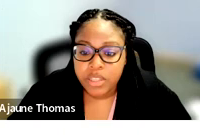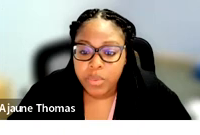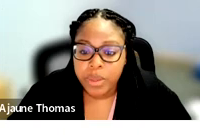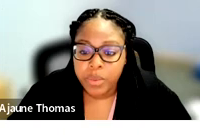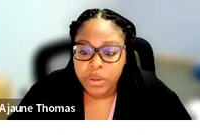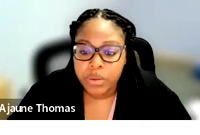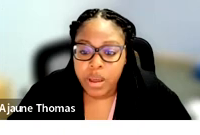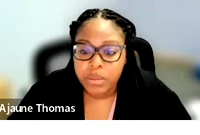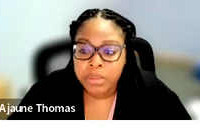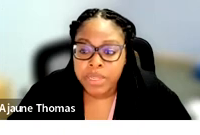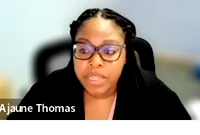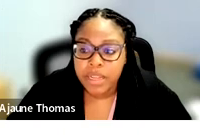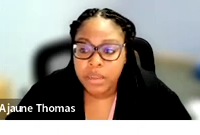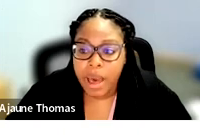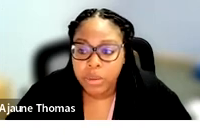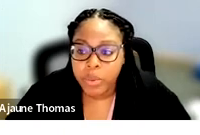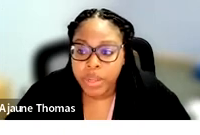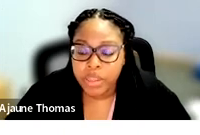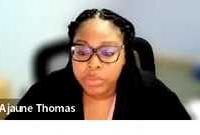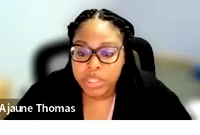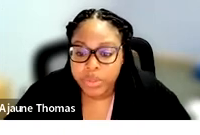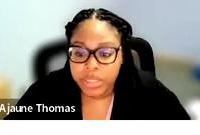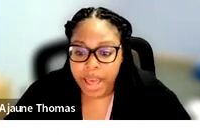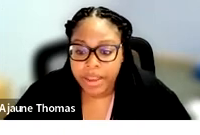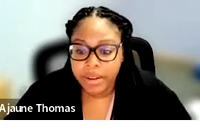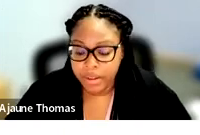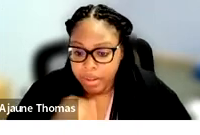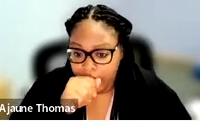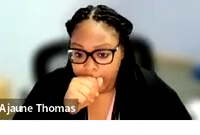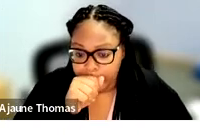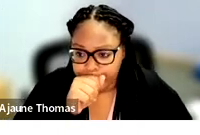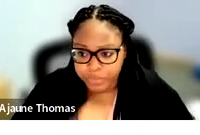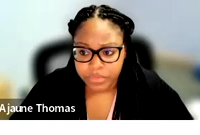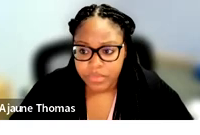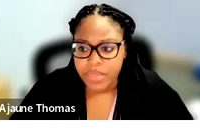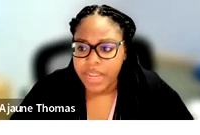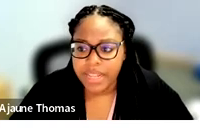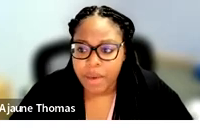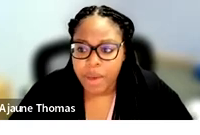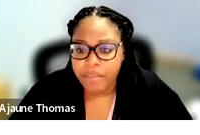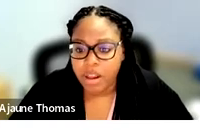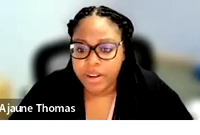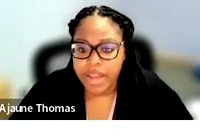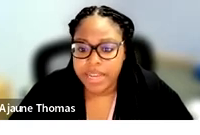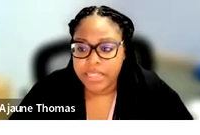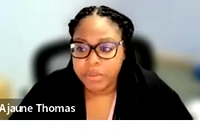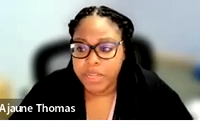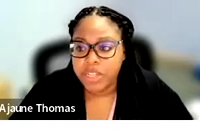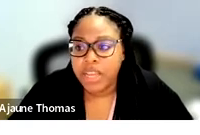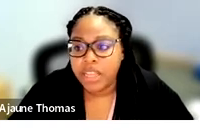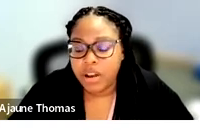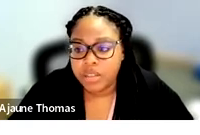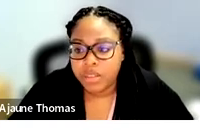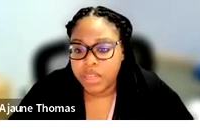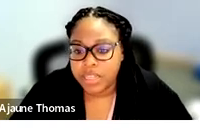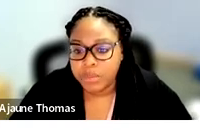Yeah, so we will be sending the PowerPoint, the resource guide, and that will have all of our contact information